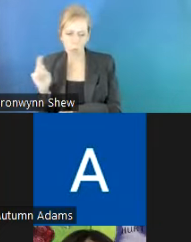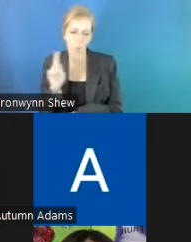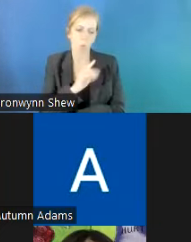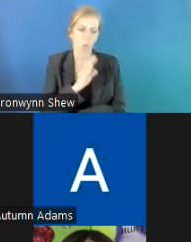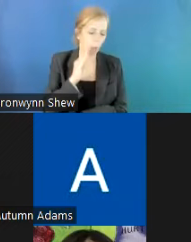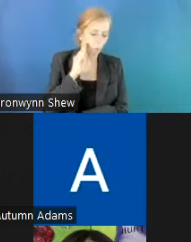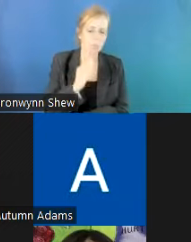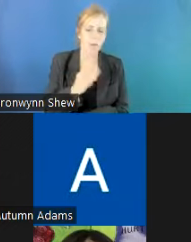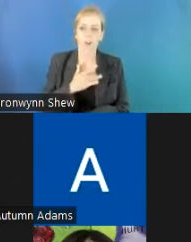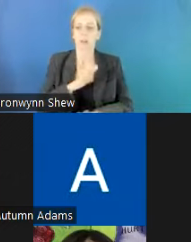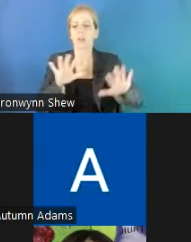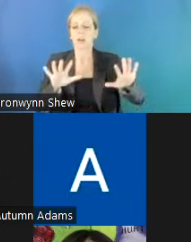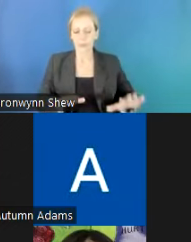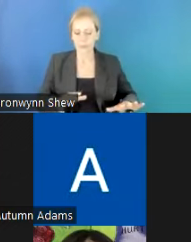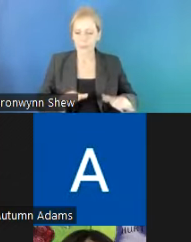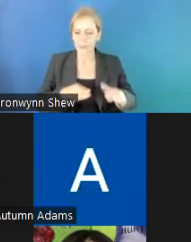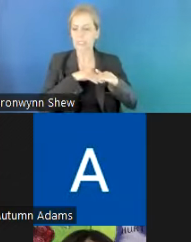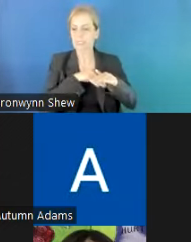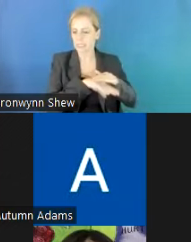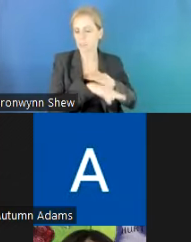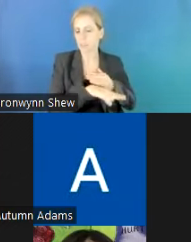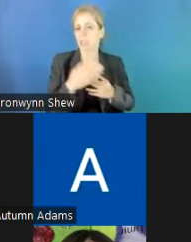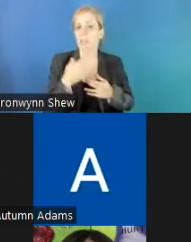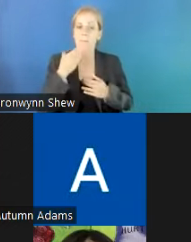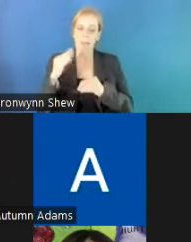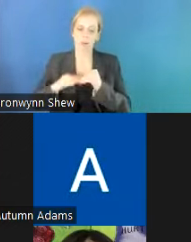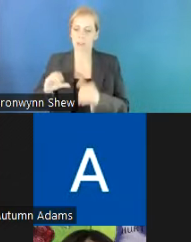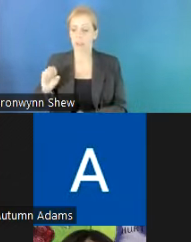is better there than it is at this new safe place.